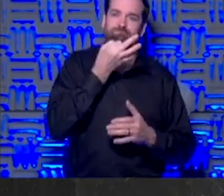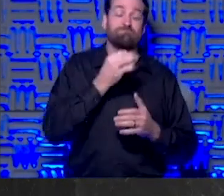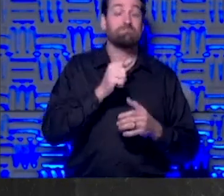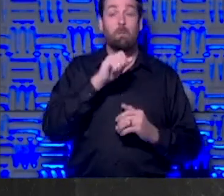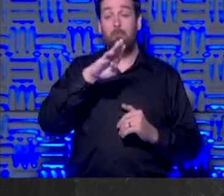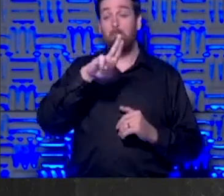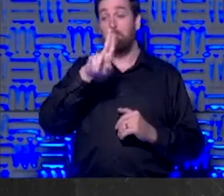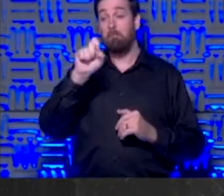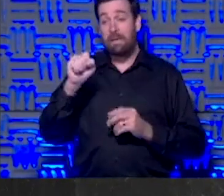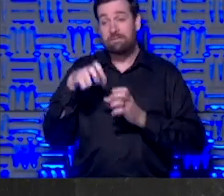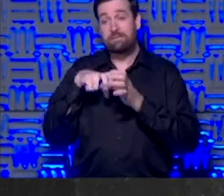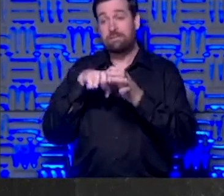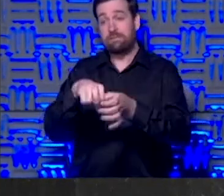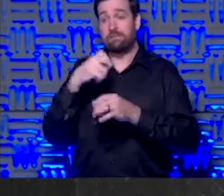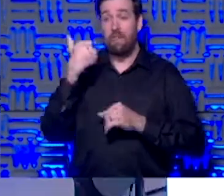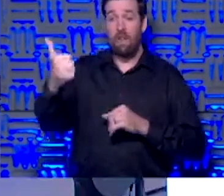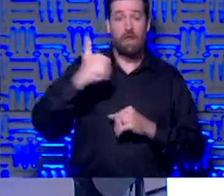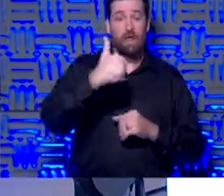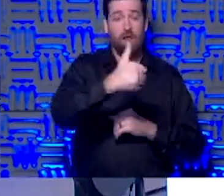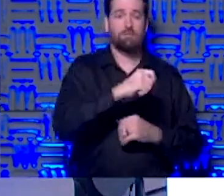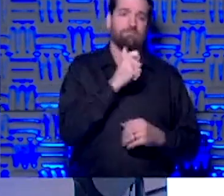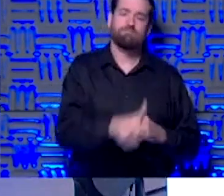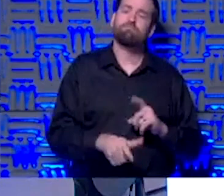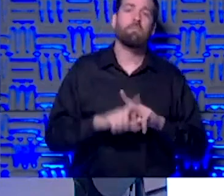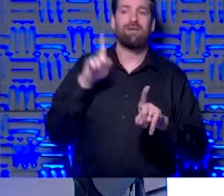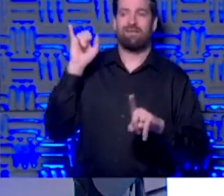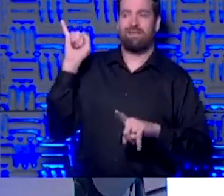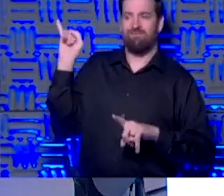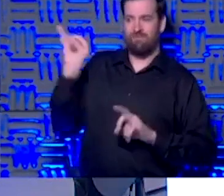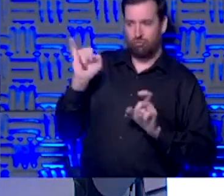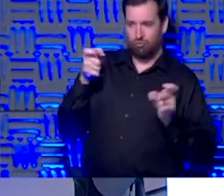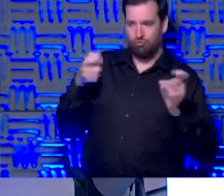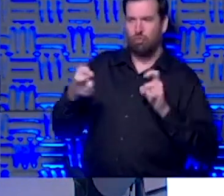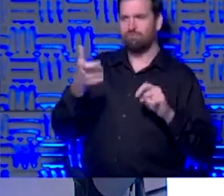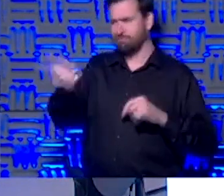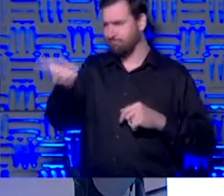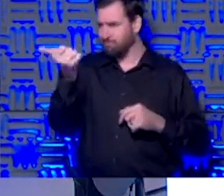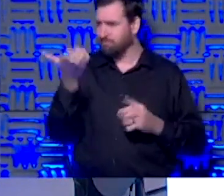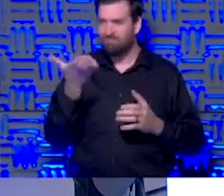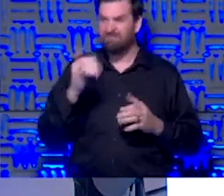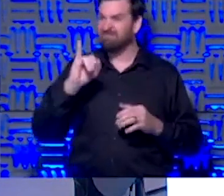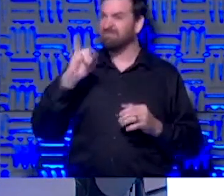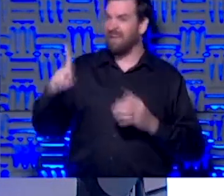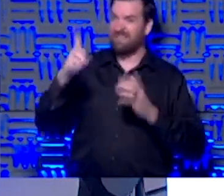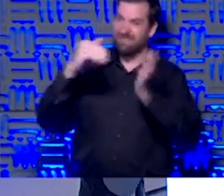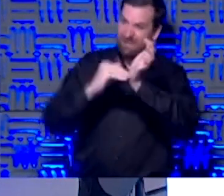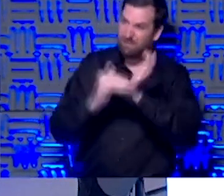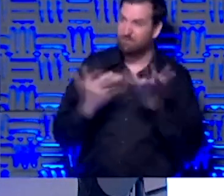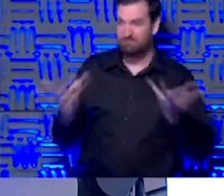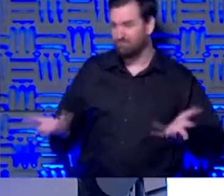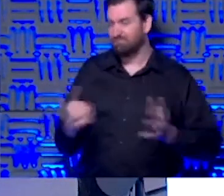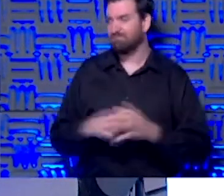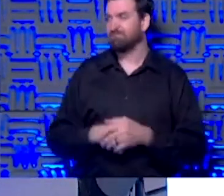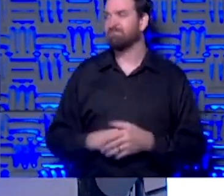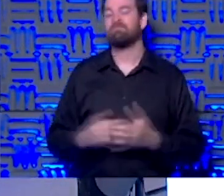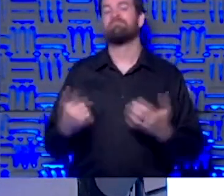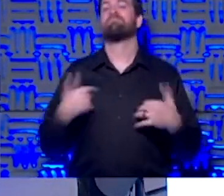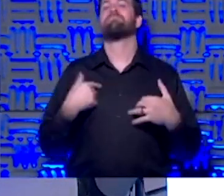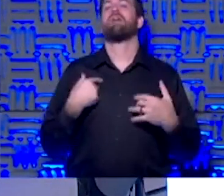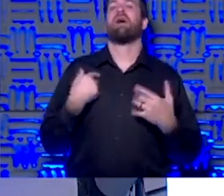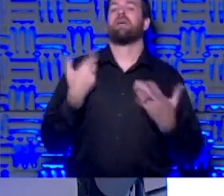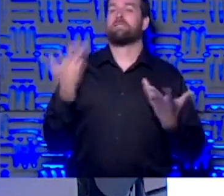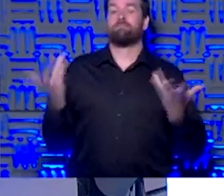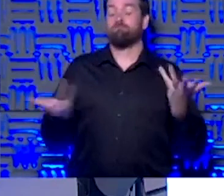No. But again, we're infection control folks, right? Yes. You especially, you're the ID doctor. And I just kind of prattle on a little